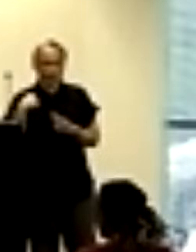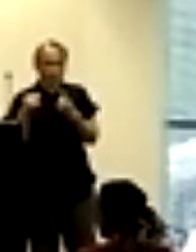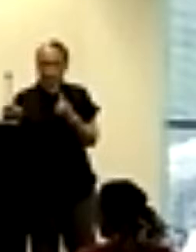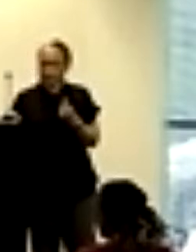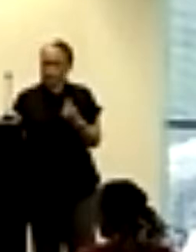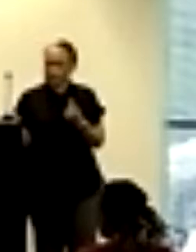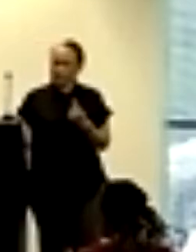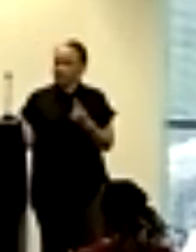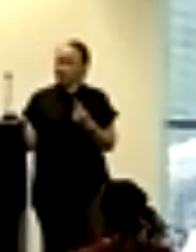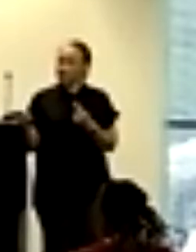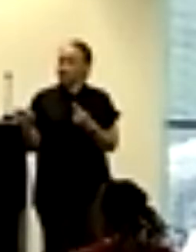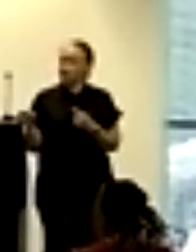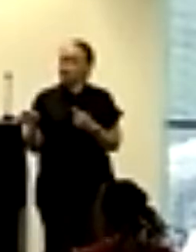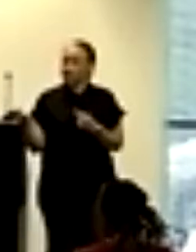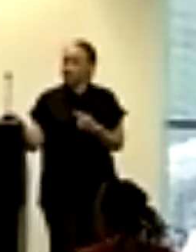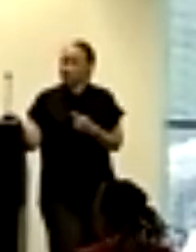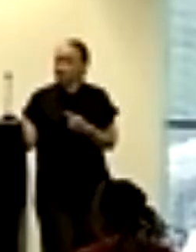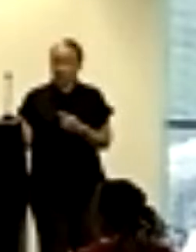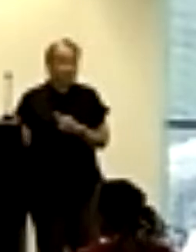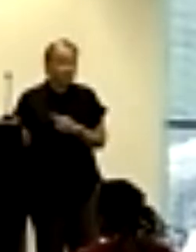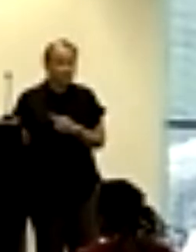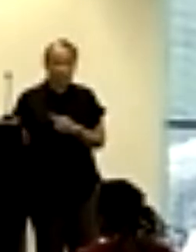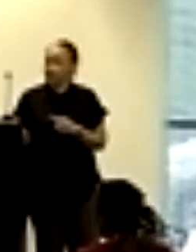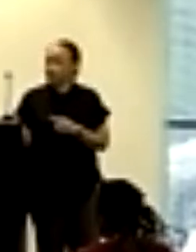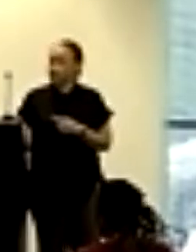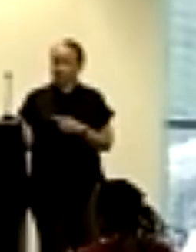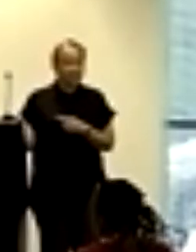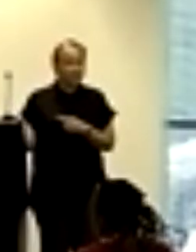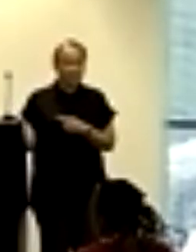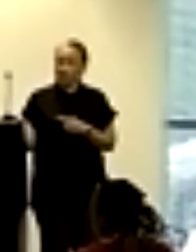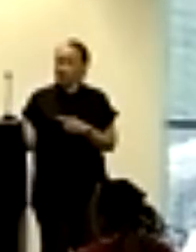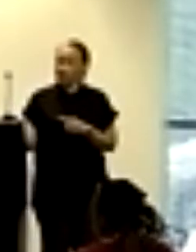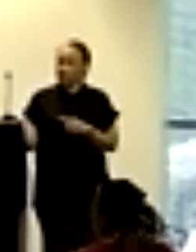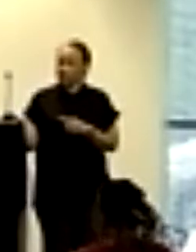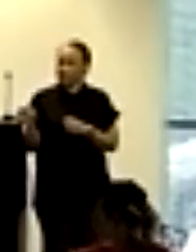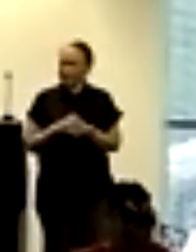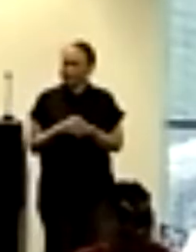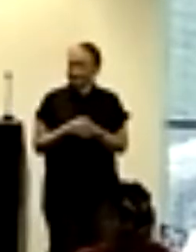Vice Chair Harris races. Okay, Vice Chair.